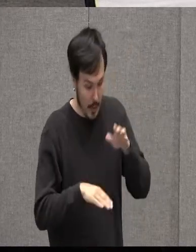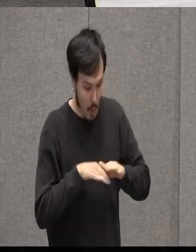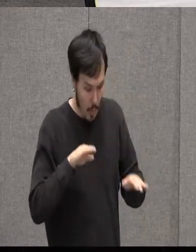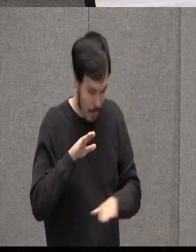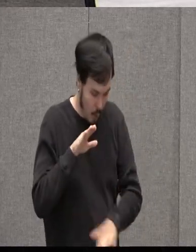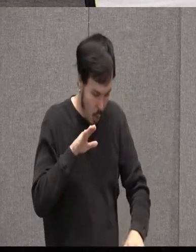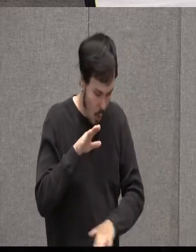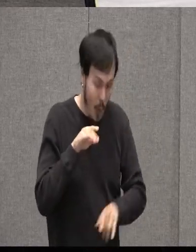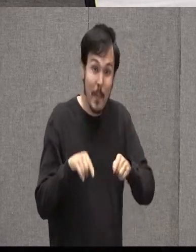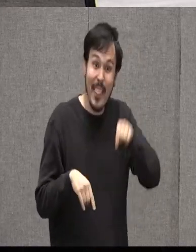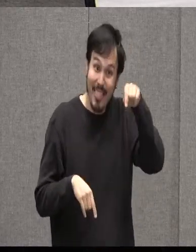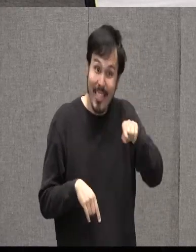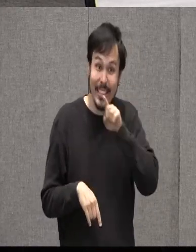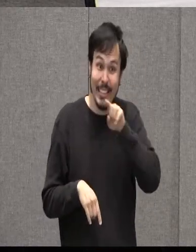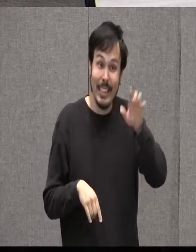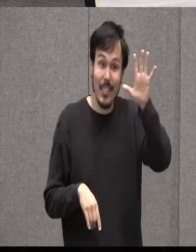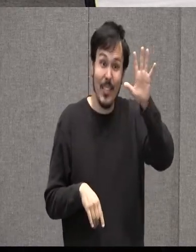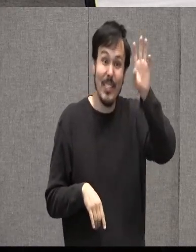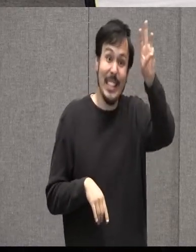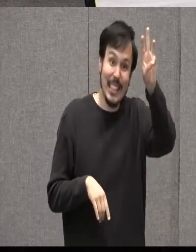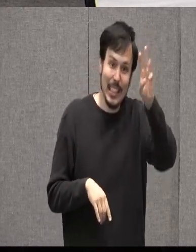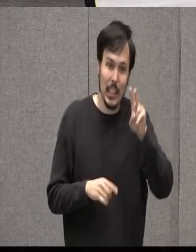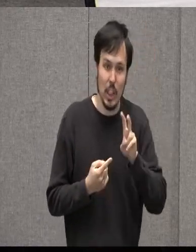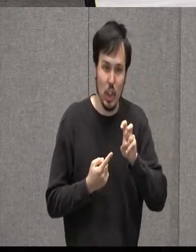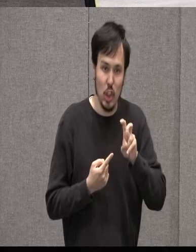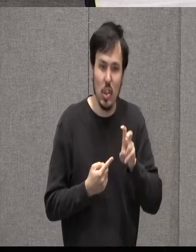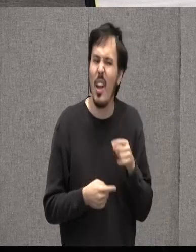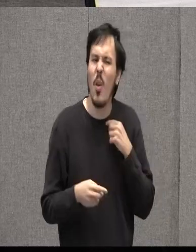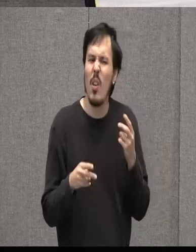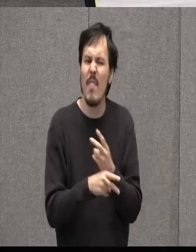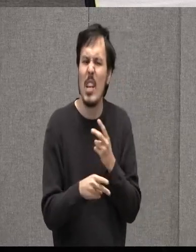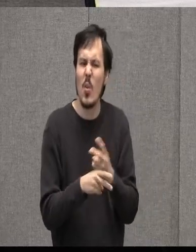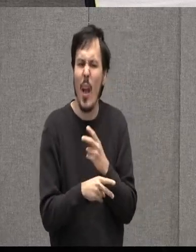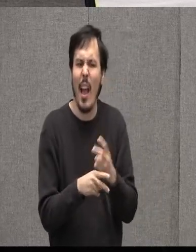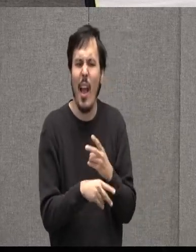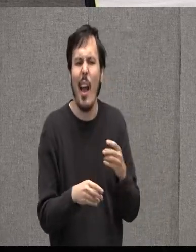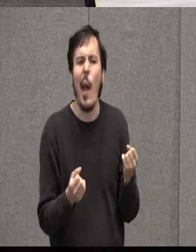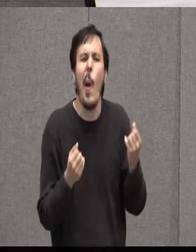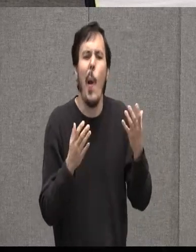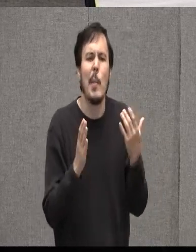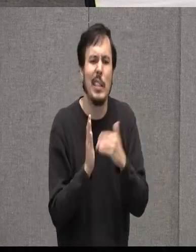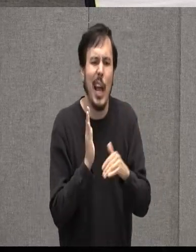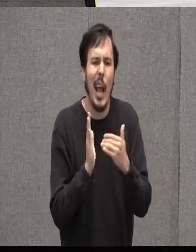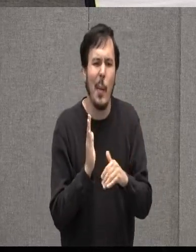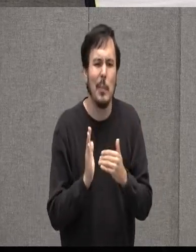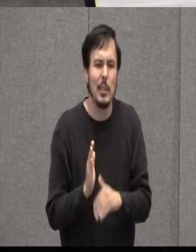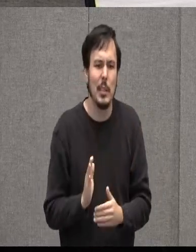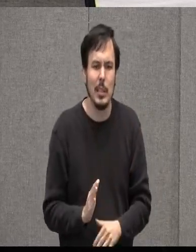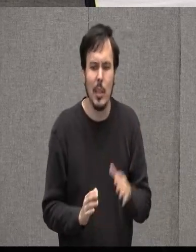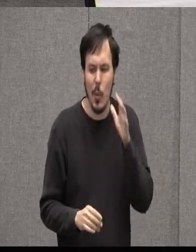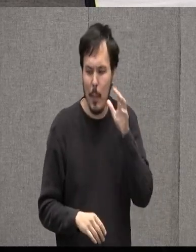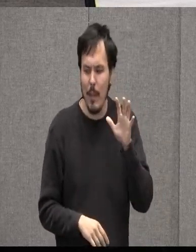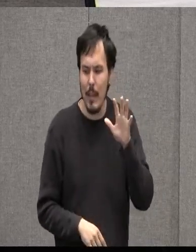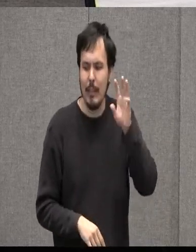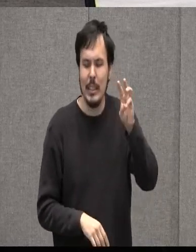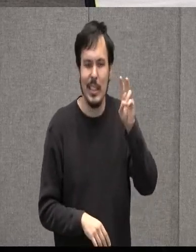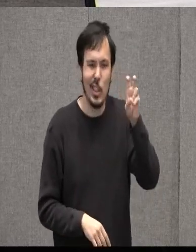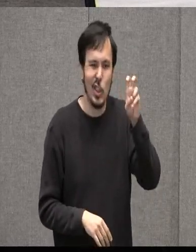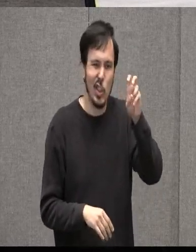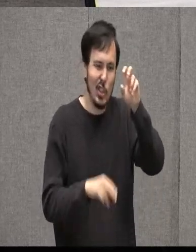how tall the giant might be. So the first thing we need to do is think about, this is